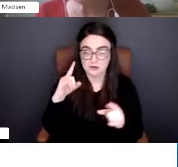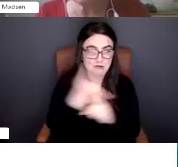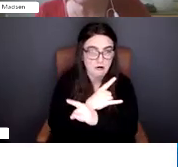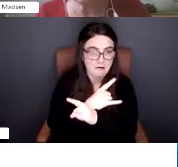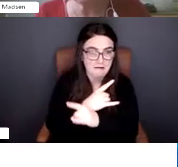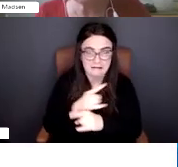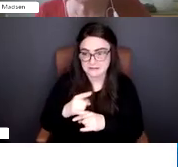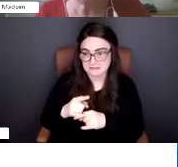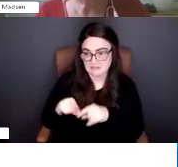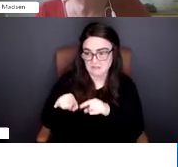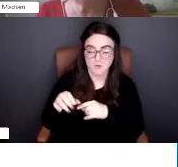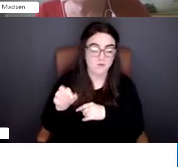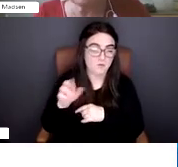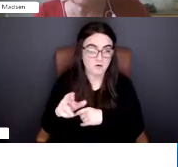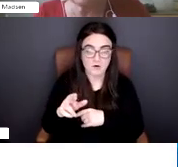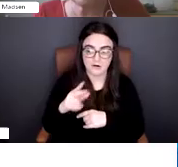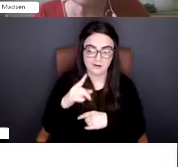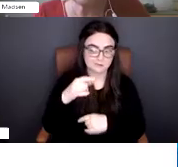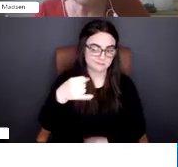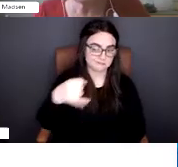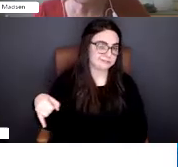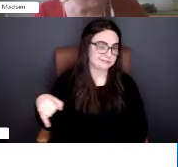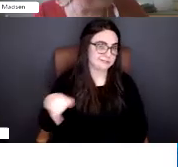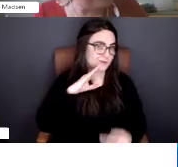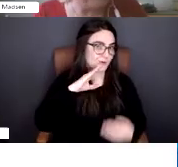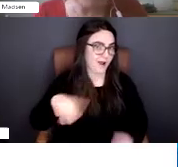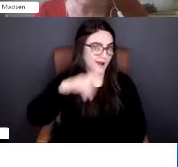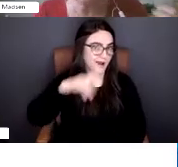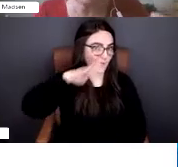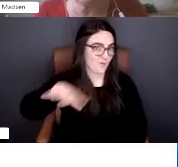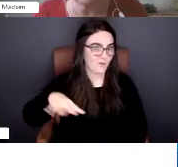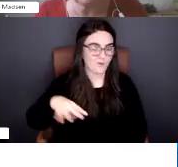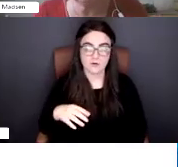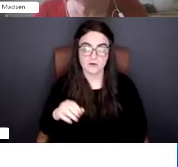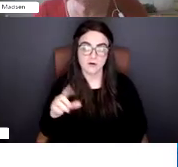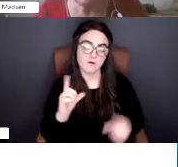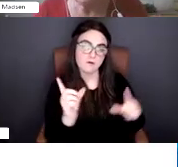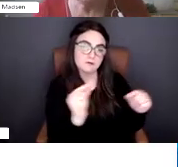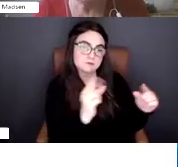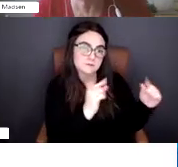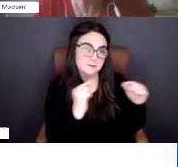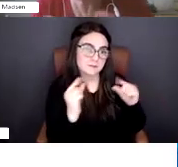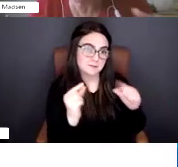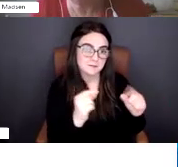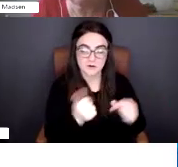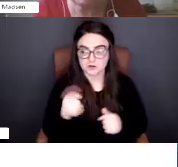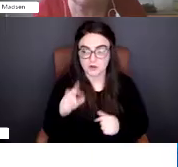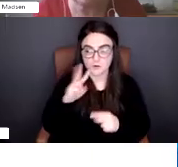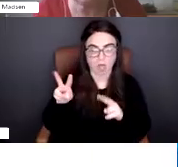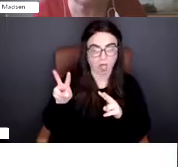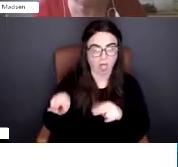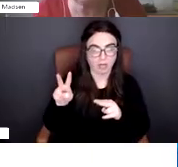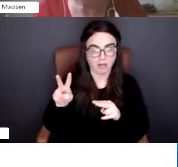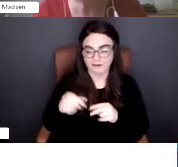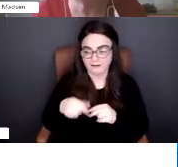silent treatment, rumors, trying to make people look stupid in front of